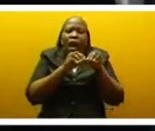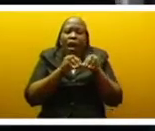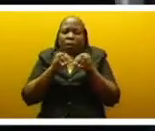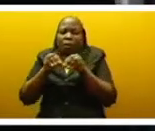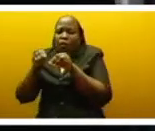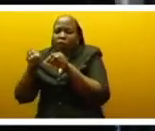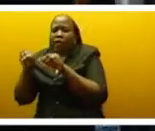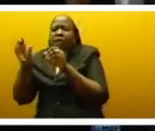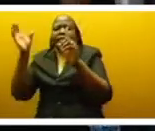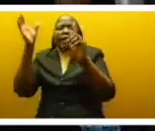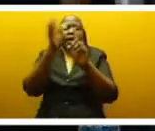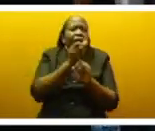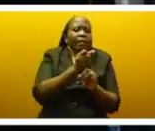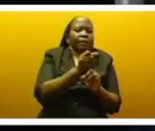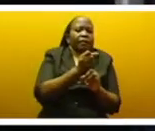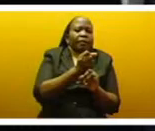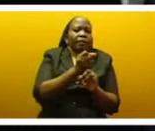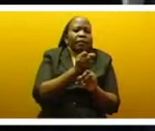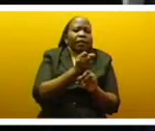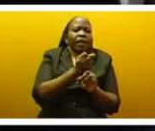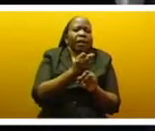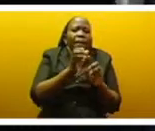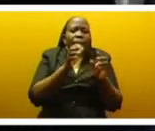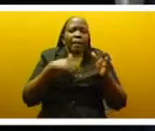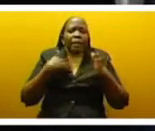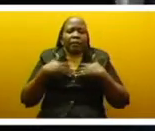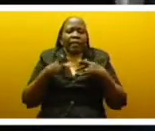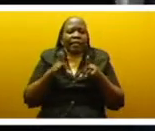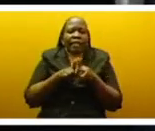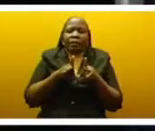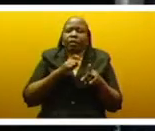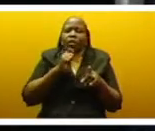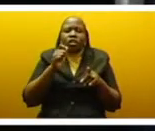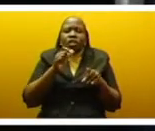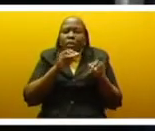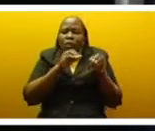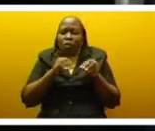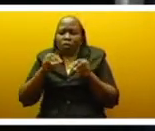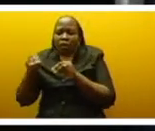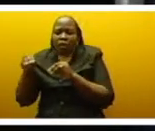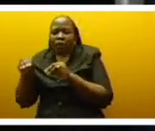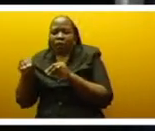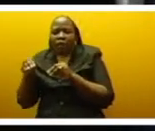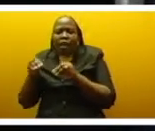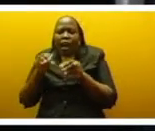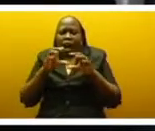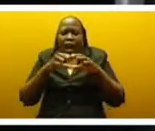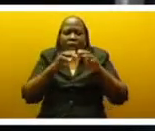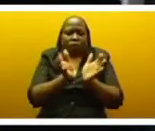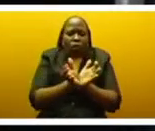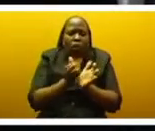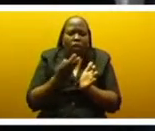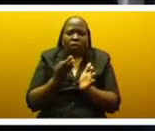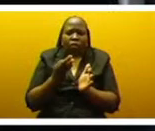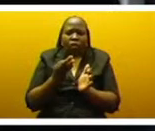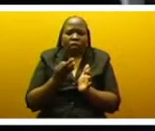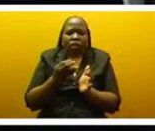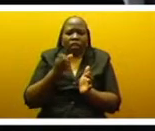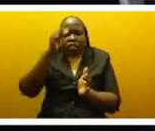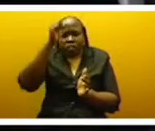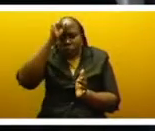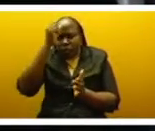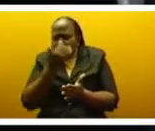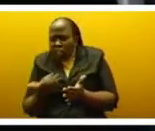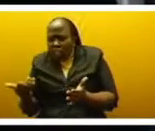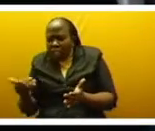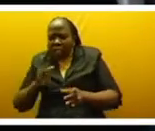fact, they were behaving not more like a moving target, but like a group of naughty children in a nursery school running around the yard. It